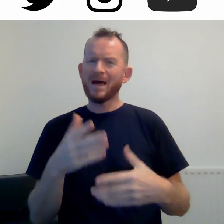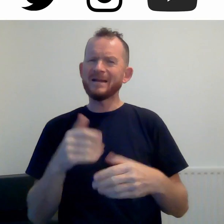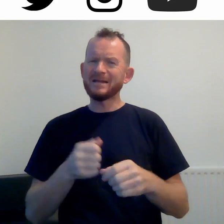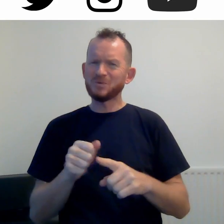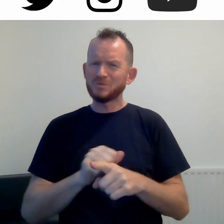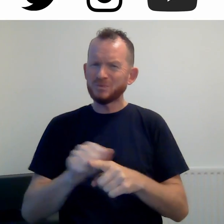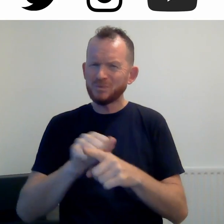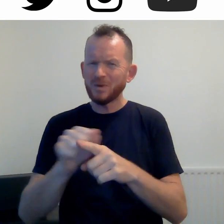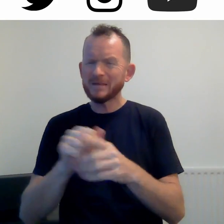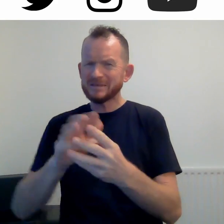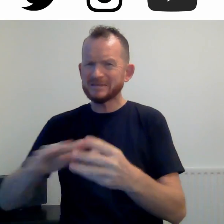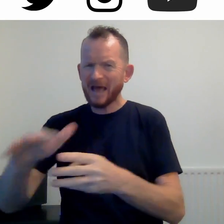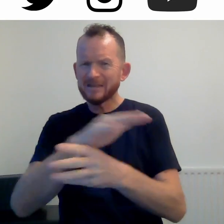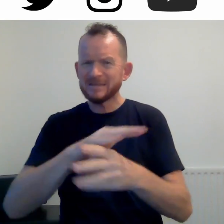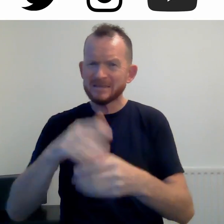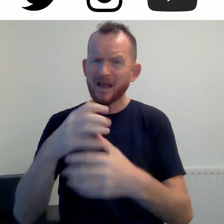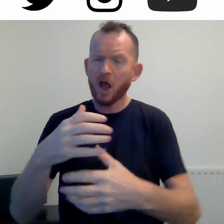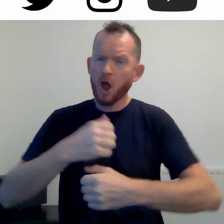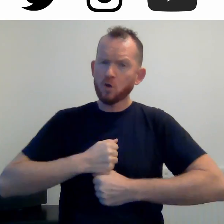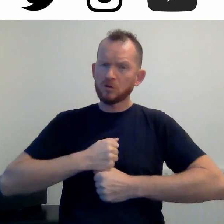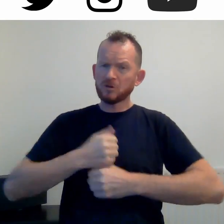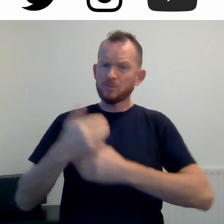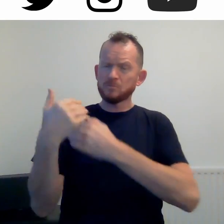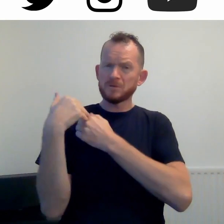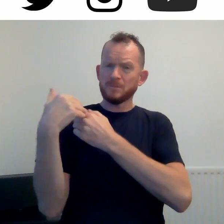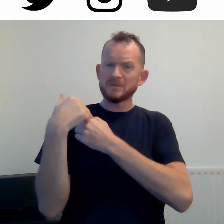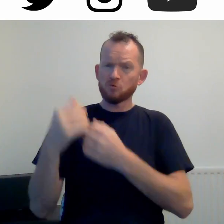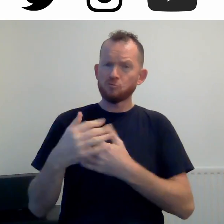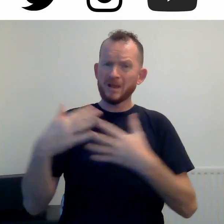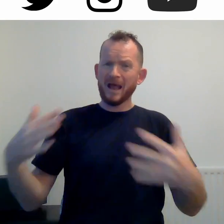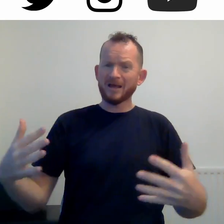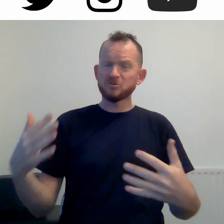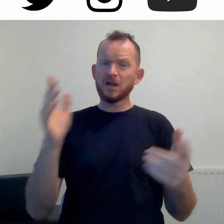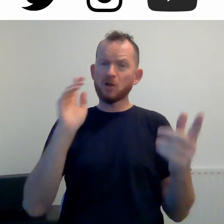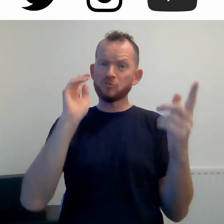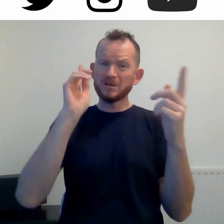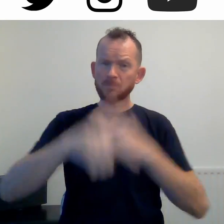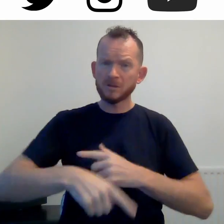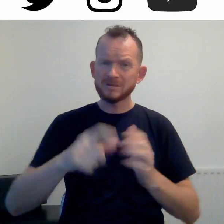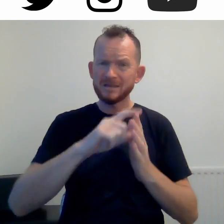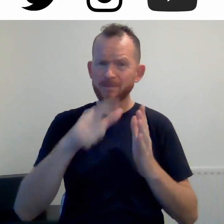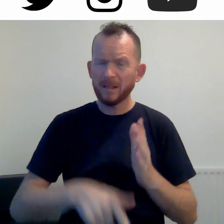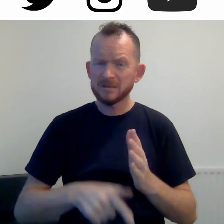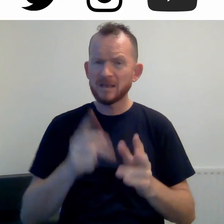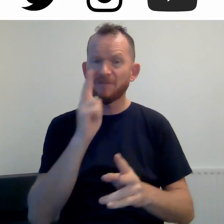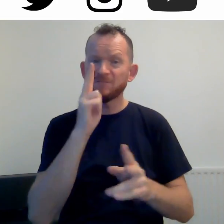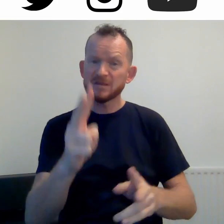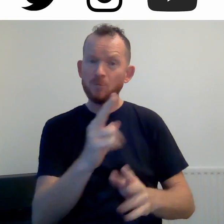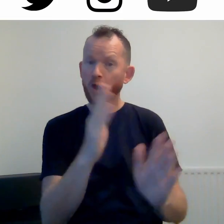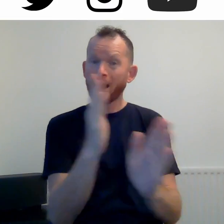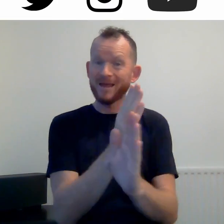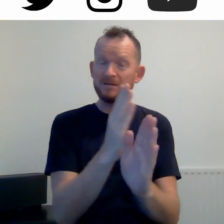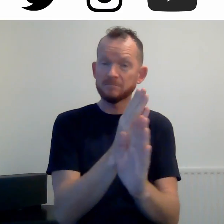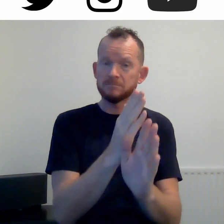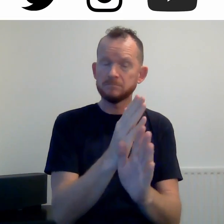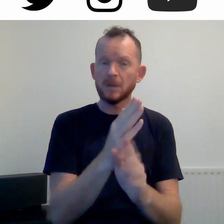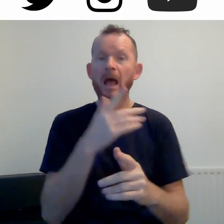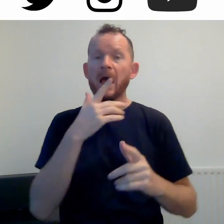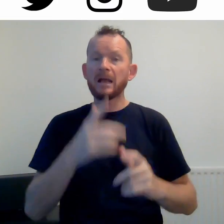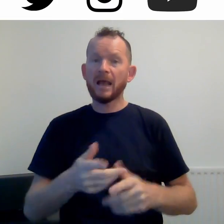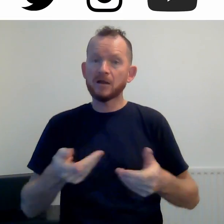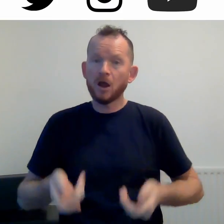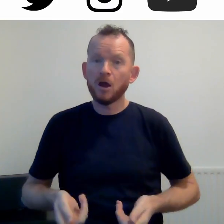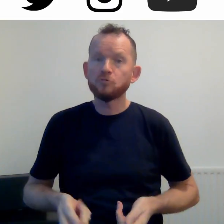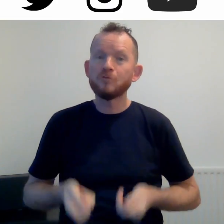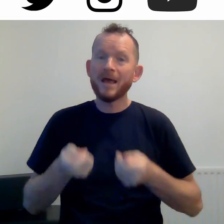work needs to be done to help society take greater ownership and responsibility of their reaction and response to disability, whether visible or